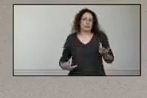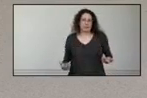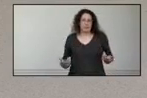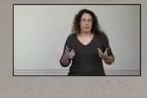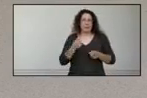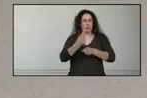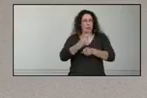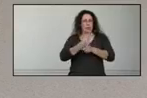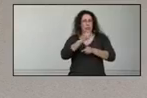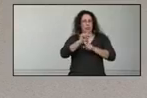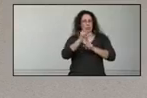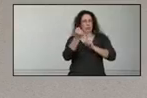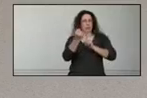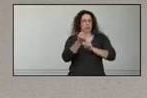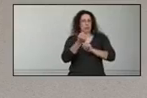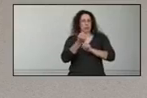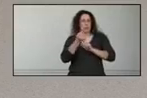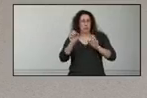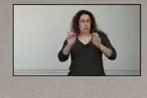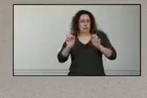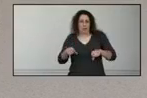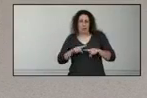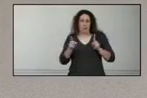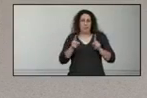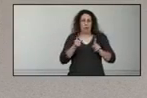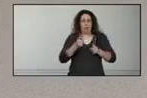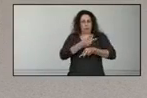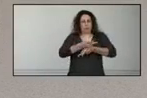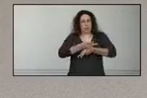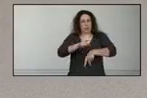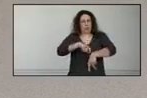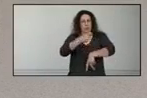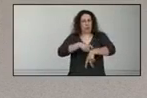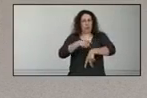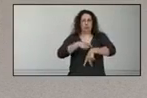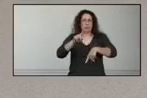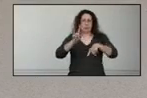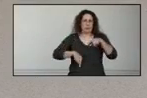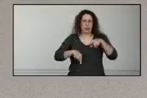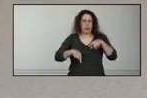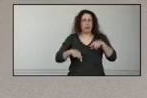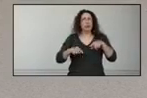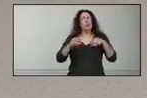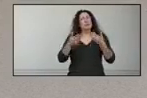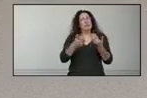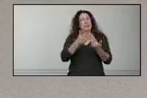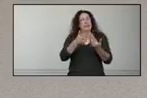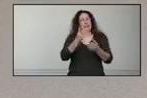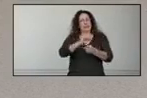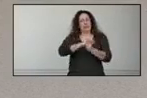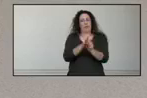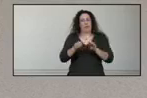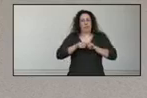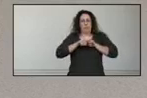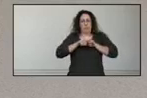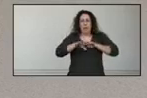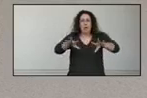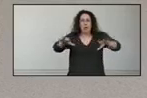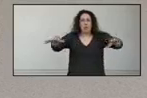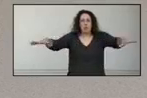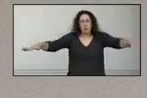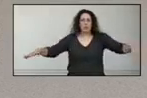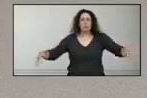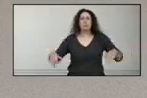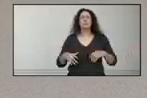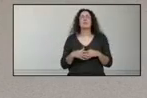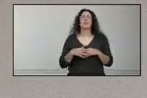regular situation. And so the virus has a chance to spread more easily in congregate settings. Obviously, the